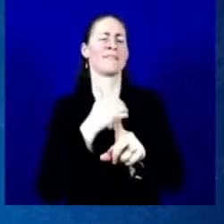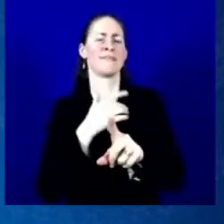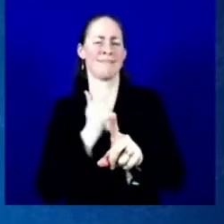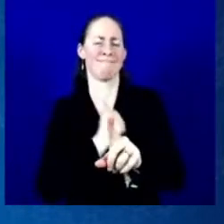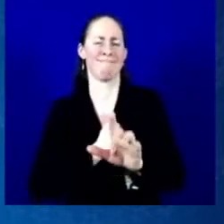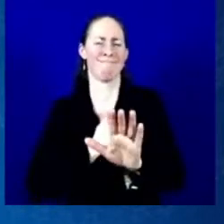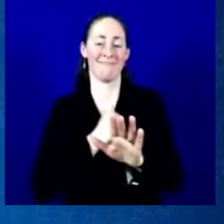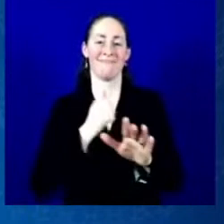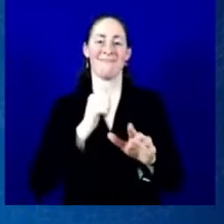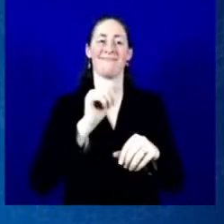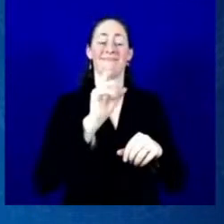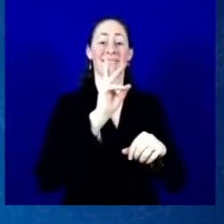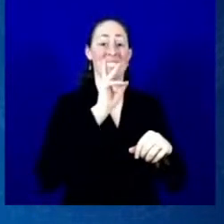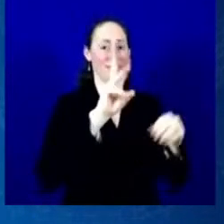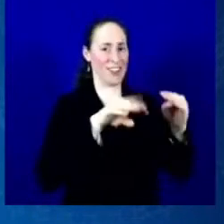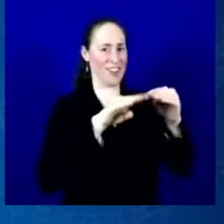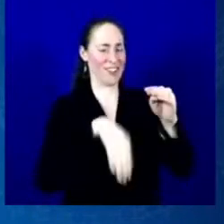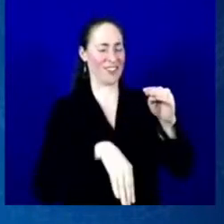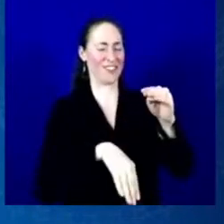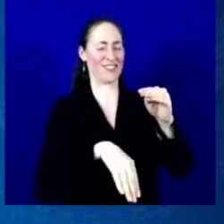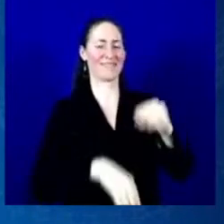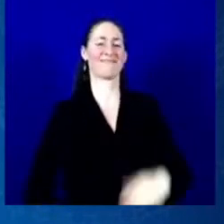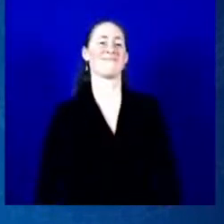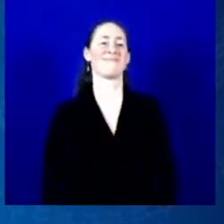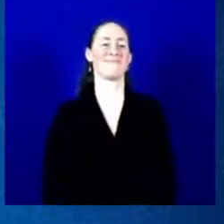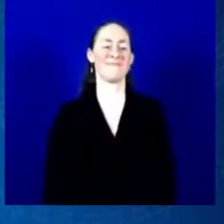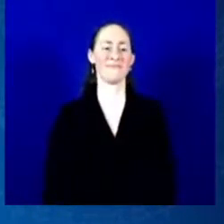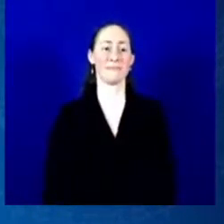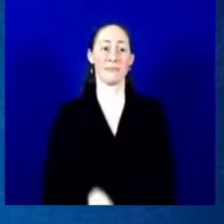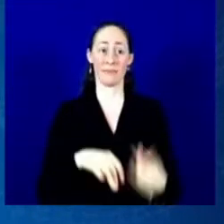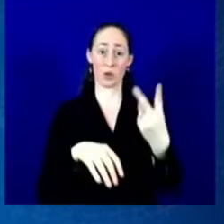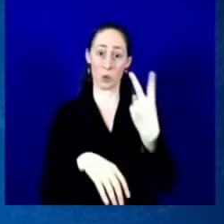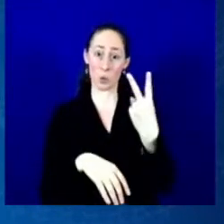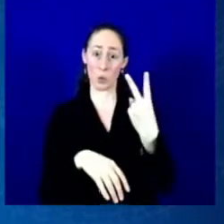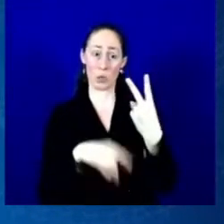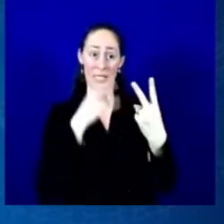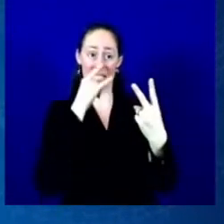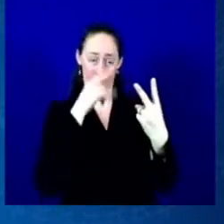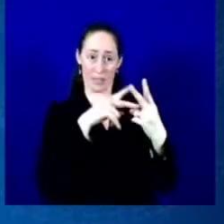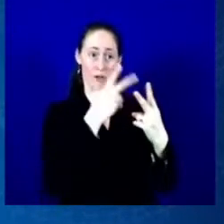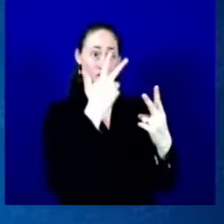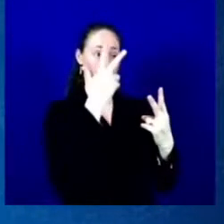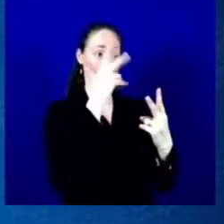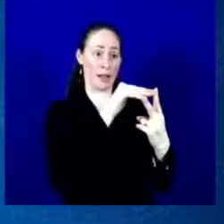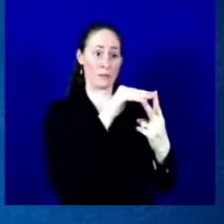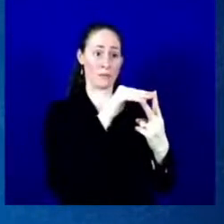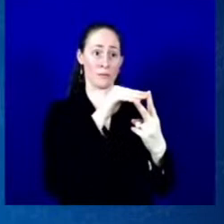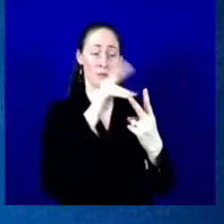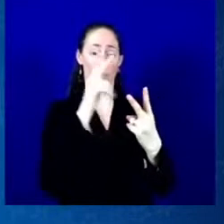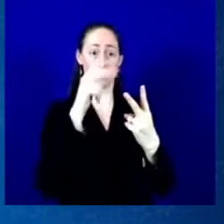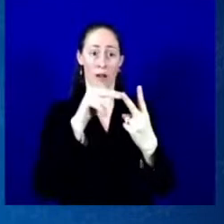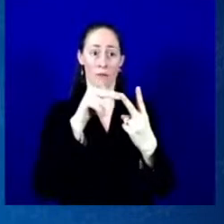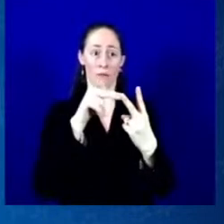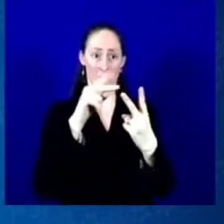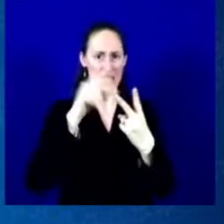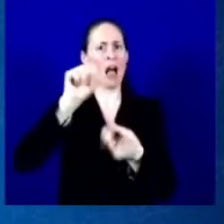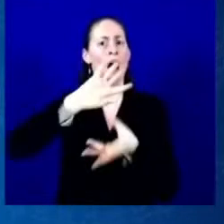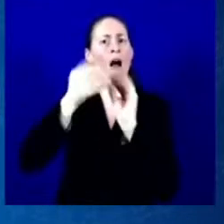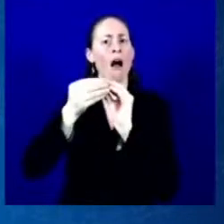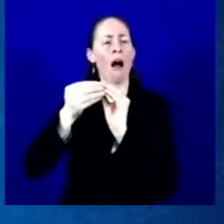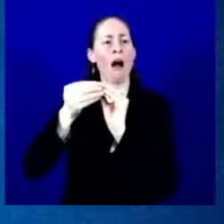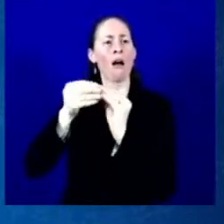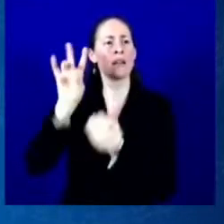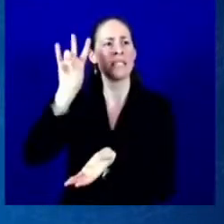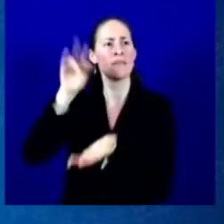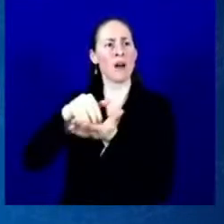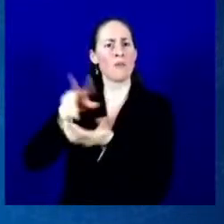that's $7,200 in the pockets that are going to help take care of your family. And that will help more than